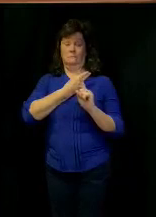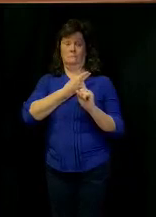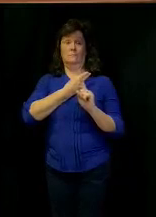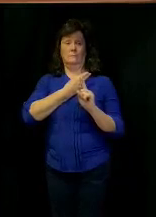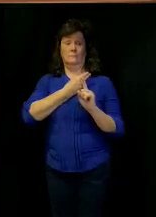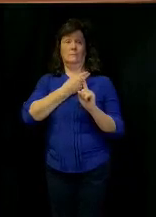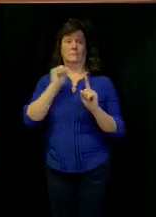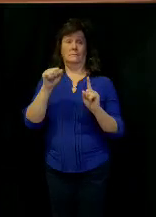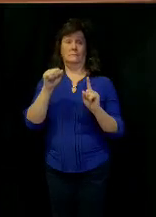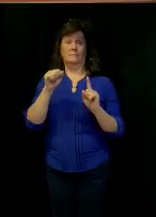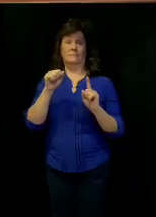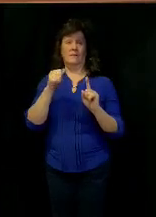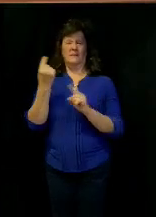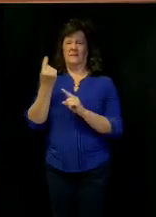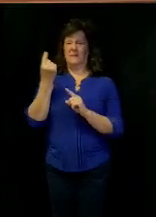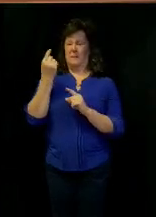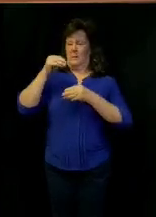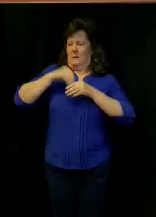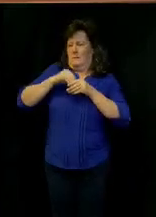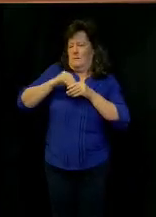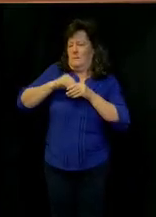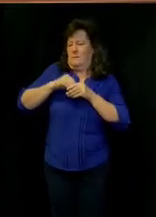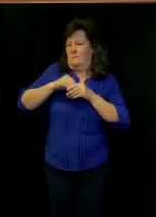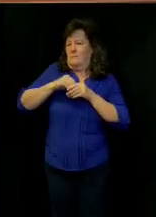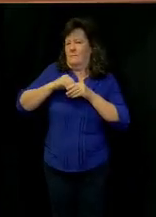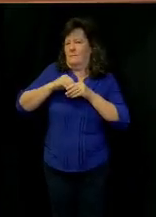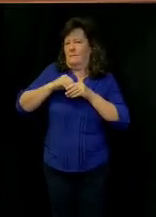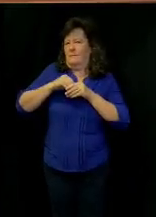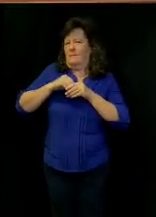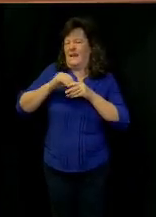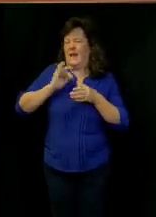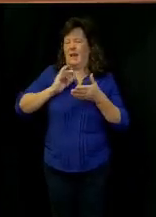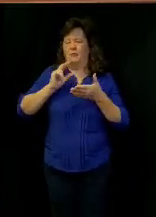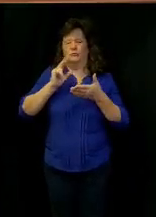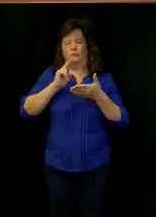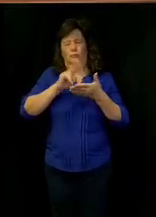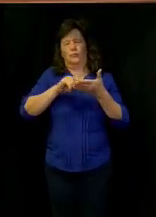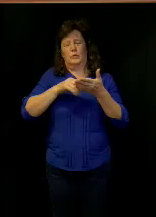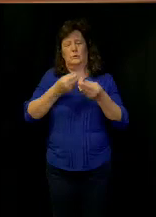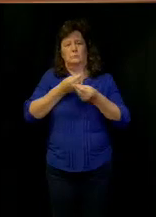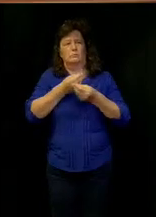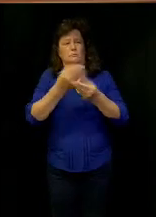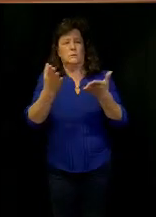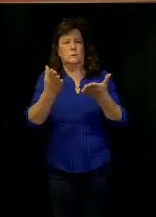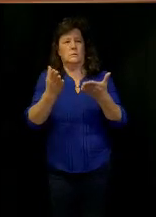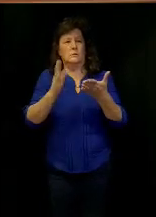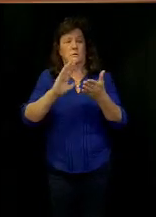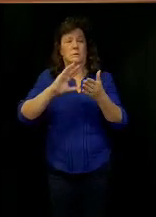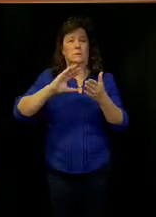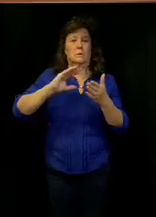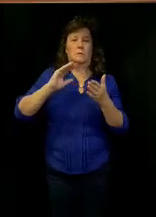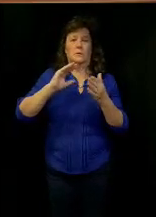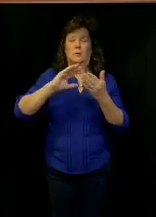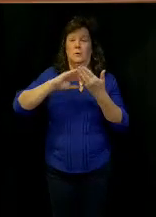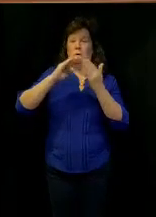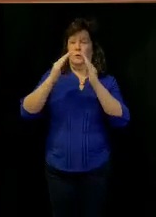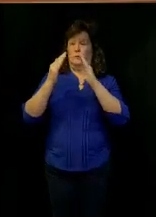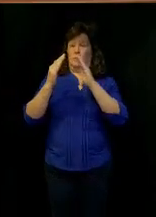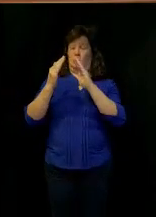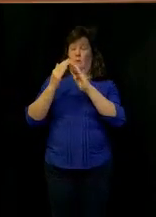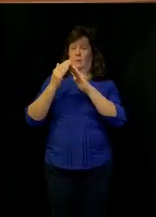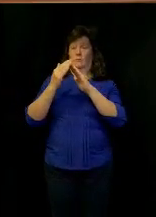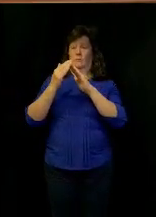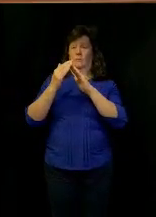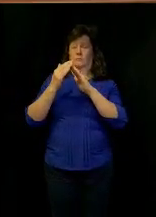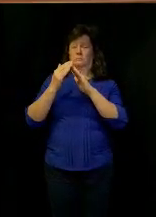Right? There's something in us. I mean, I wrote this down. Let me just read some stuff, okay? Our culture is very interested.